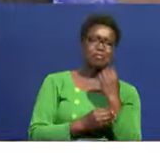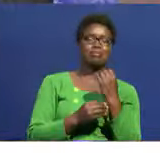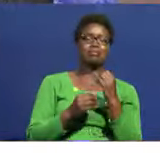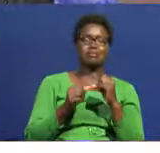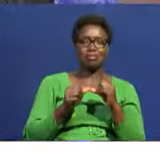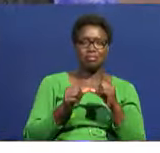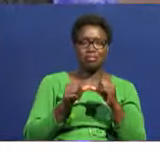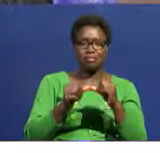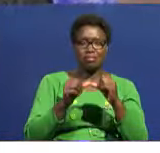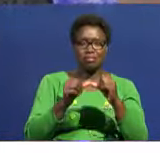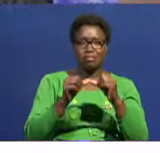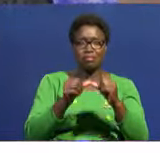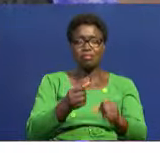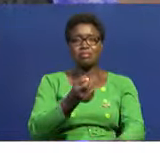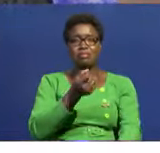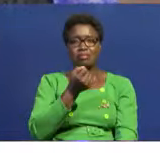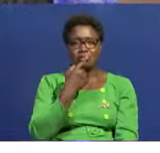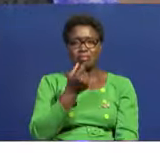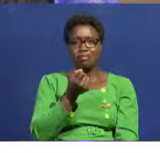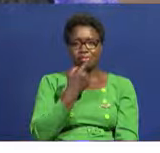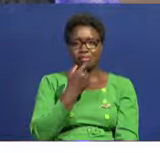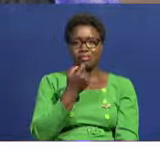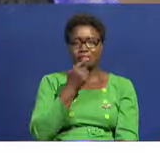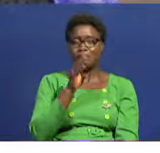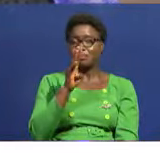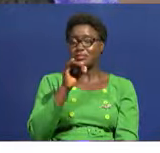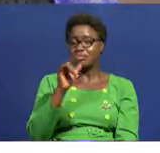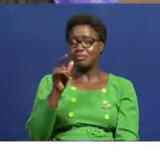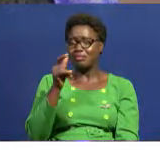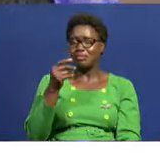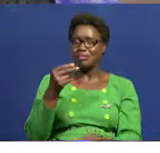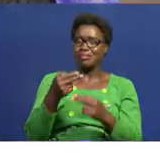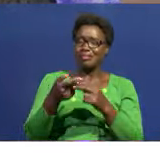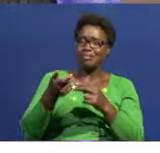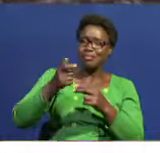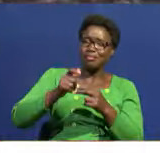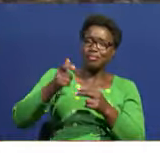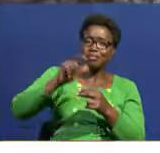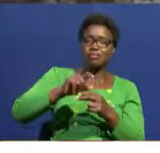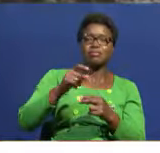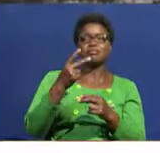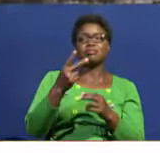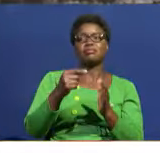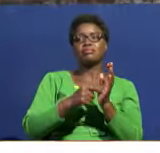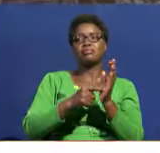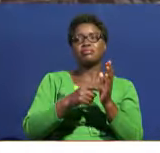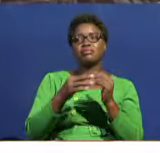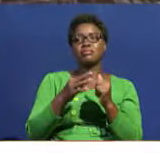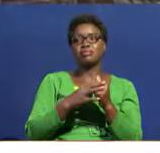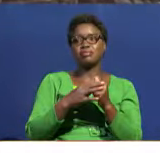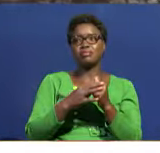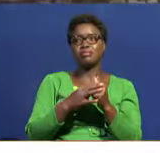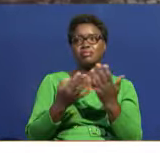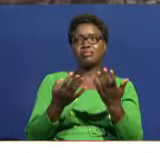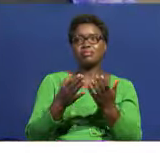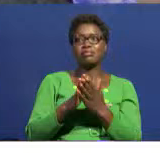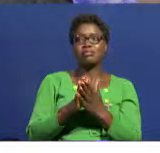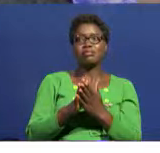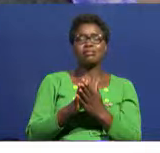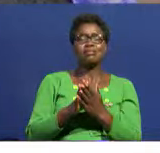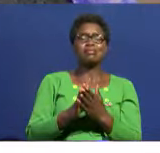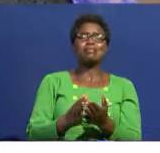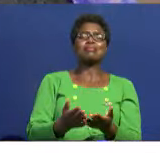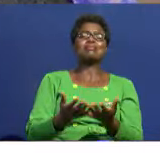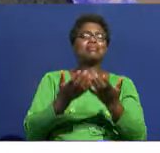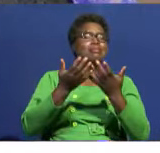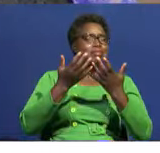treatments. Sasa bill ikashoot, ikakuwa 2.8. Sasa hiyo bill tunaona imetufinyilia juu ni kubwa